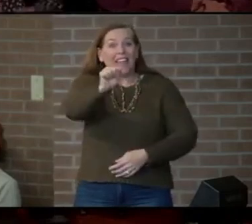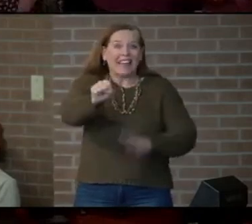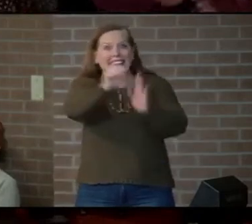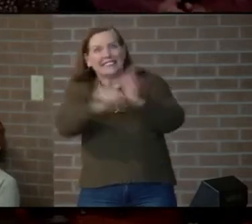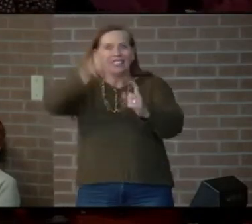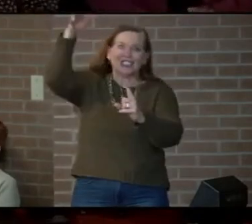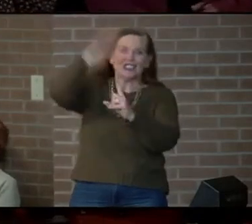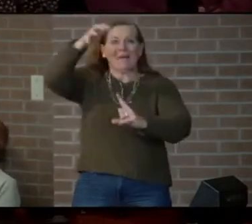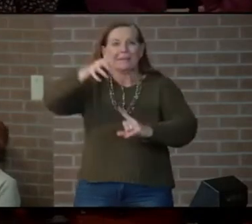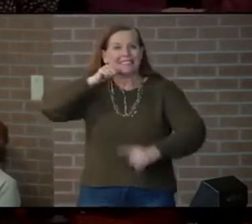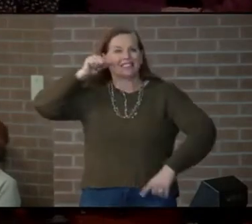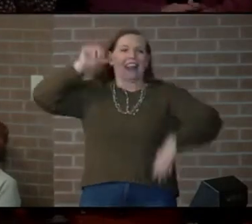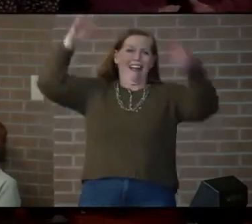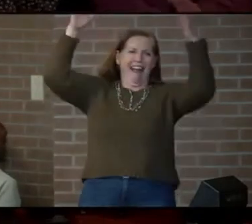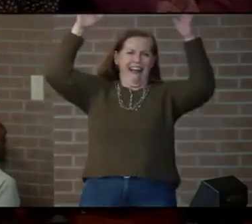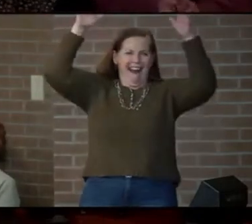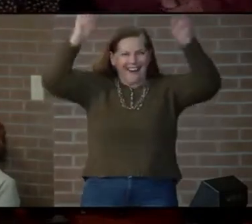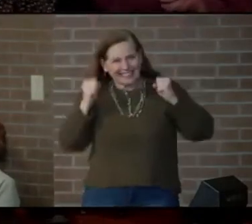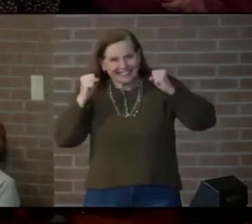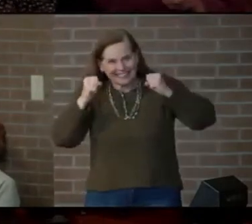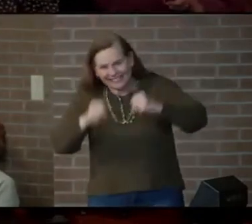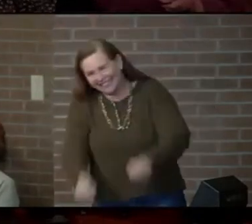yesterday. Yes.